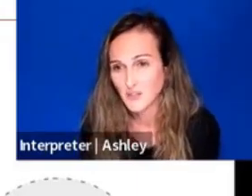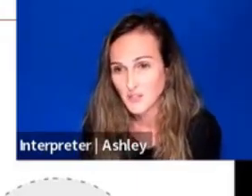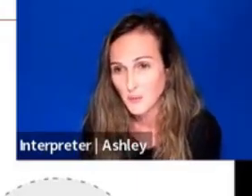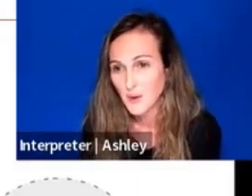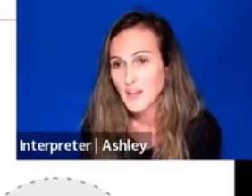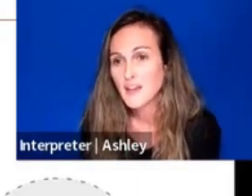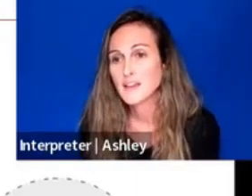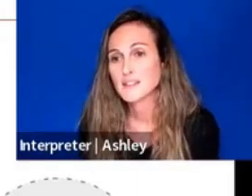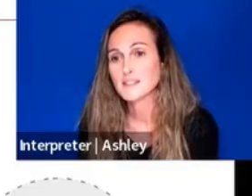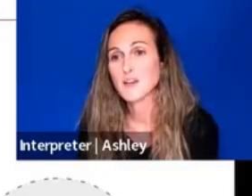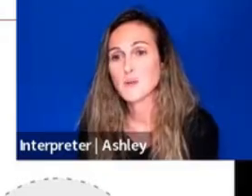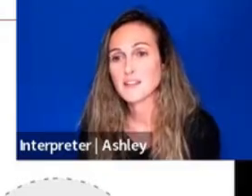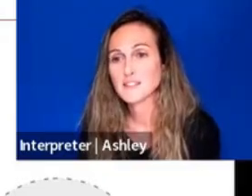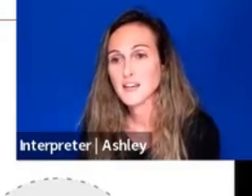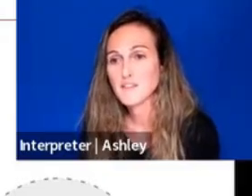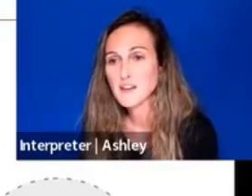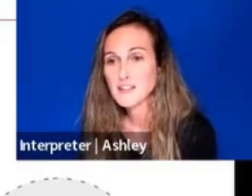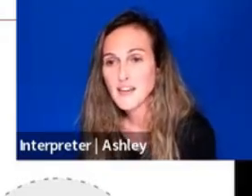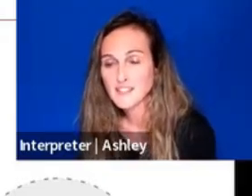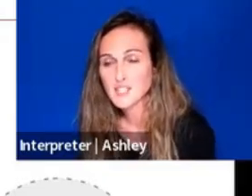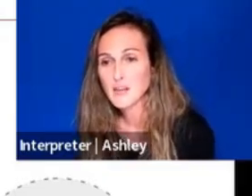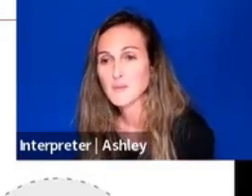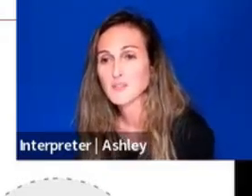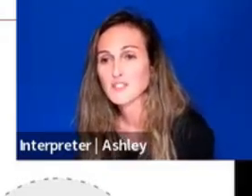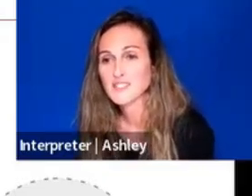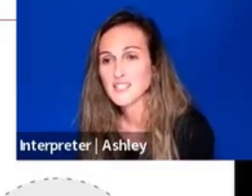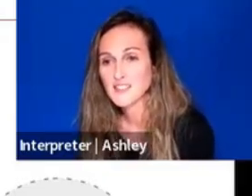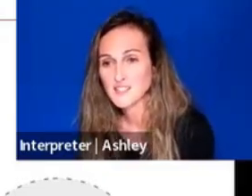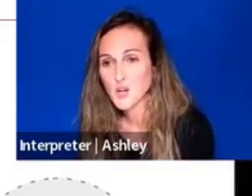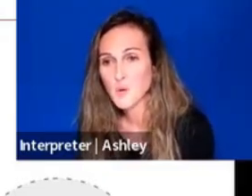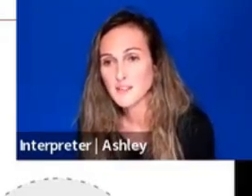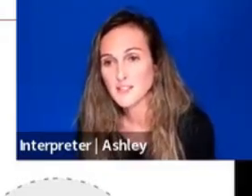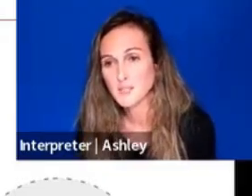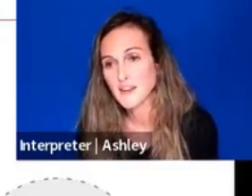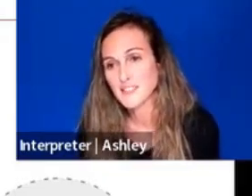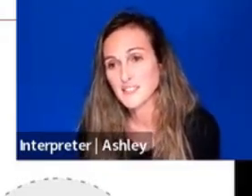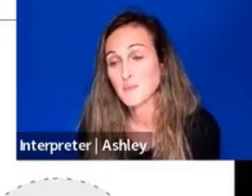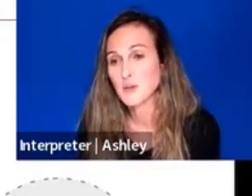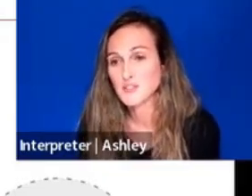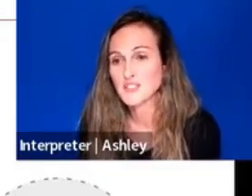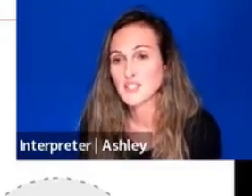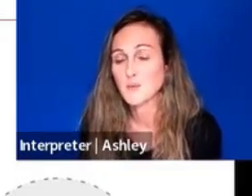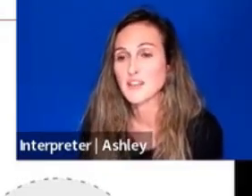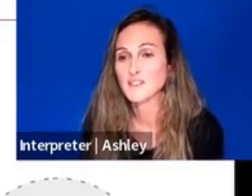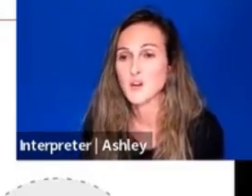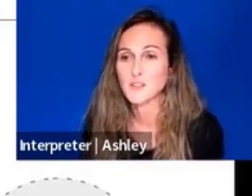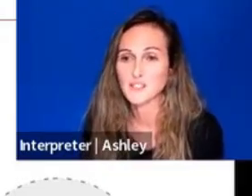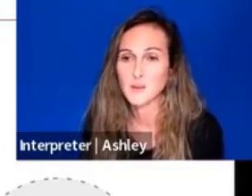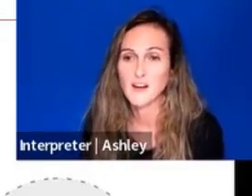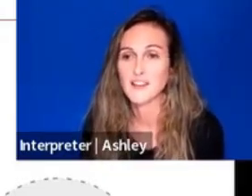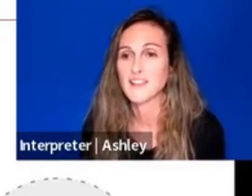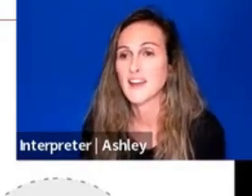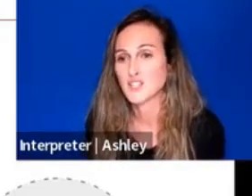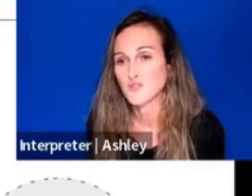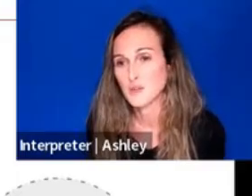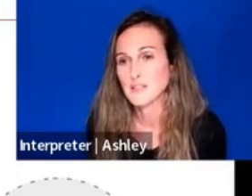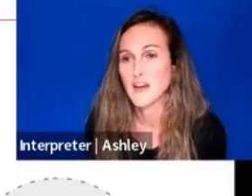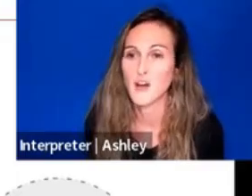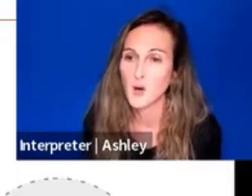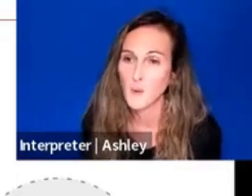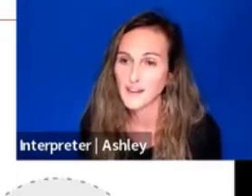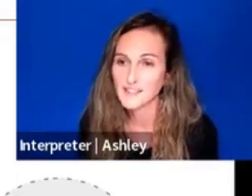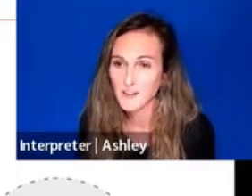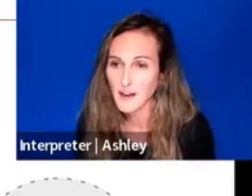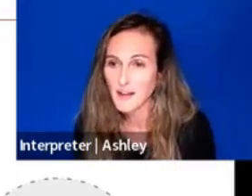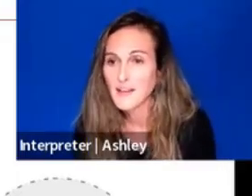that like you do. So it's very nice to be able to see these open spaces in person so that we can know what's going on in the next room, down